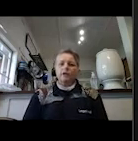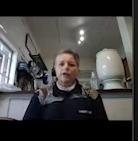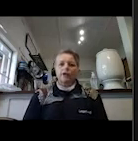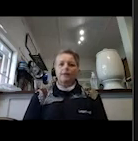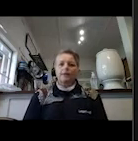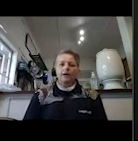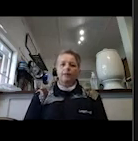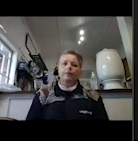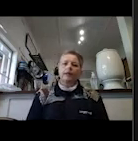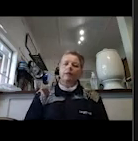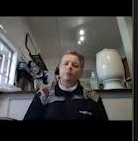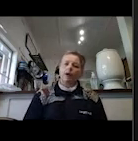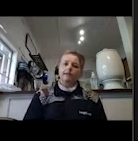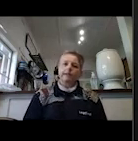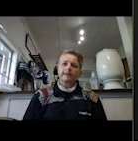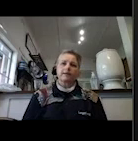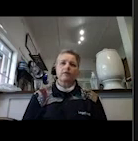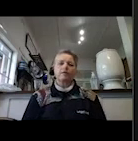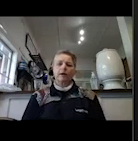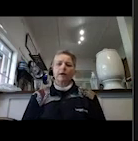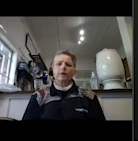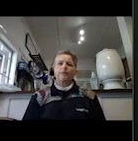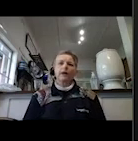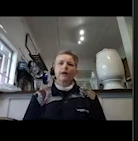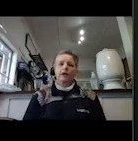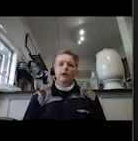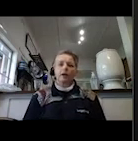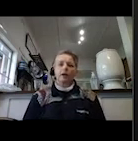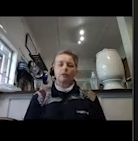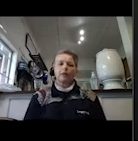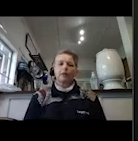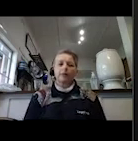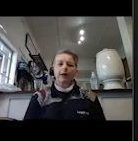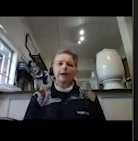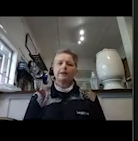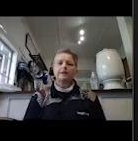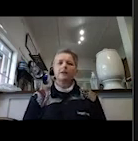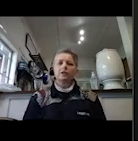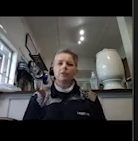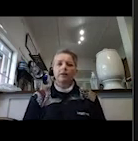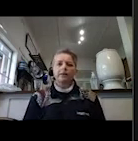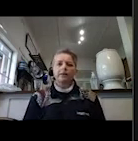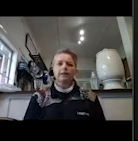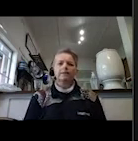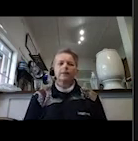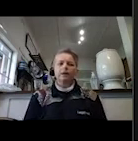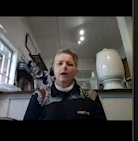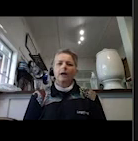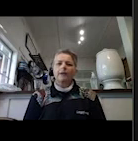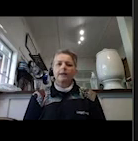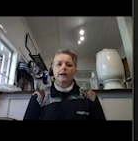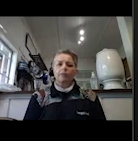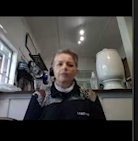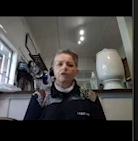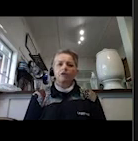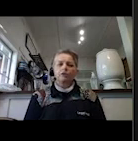different terms in the process of an AVO being made that you might hear, and